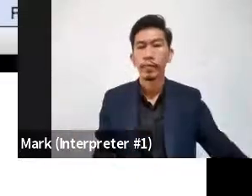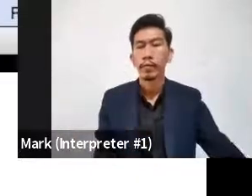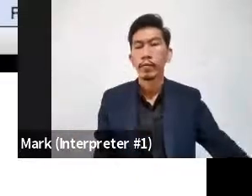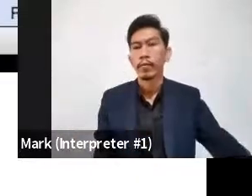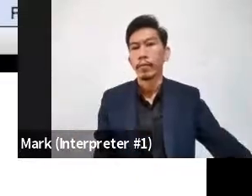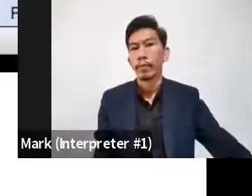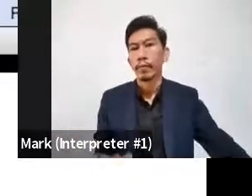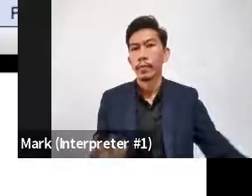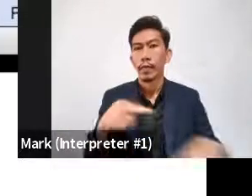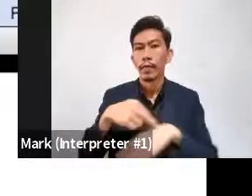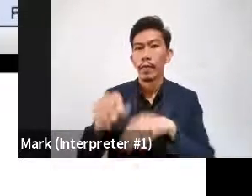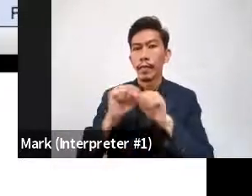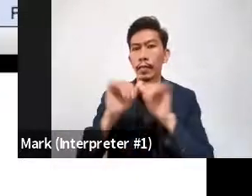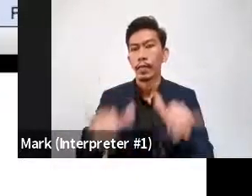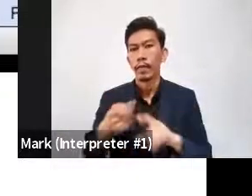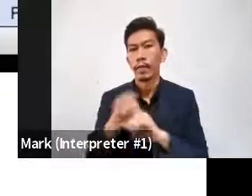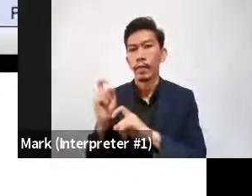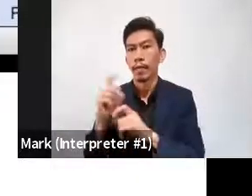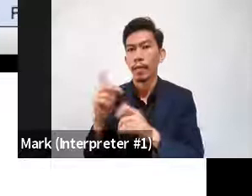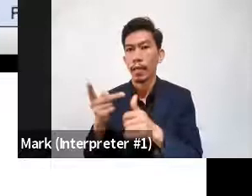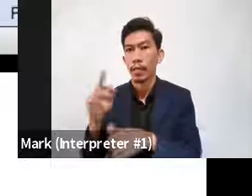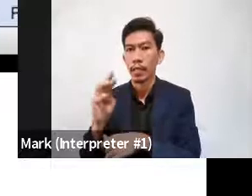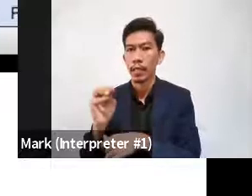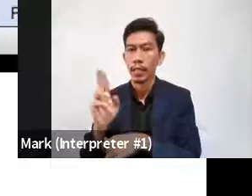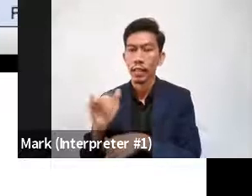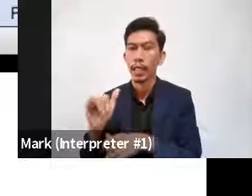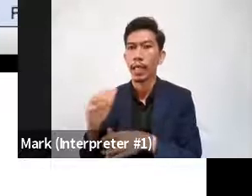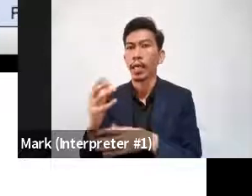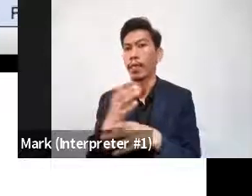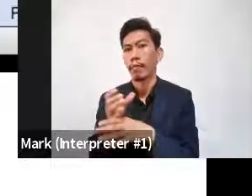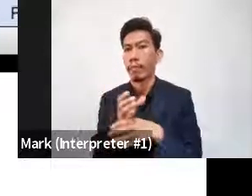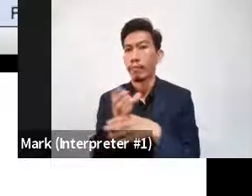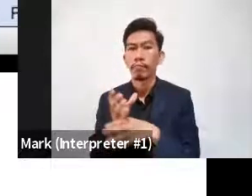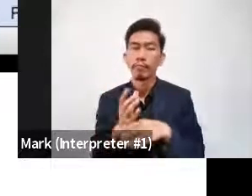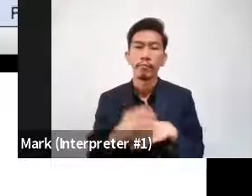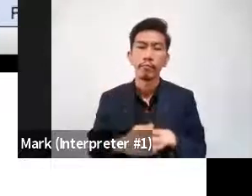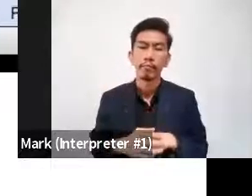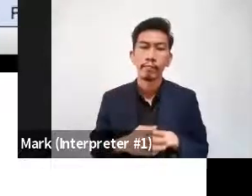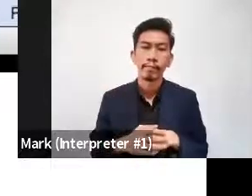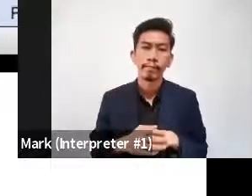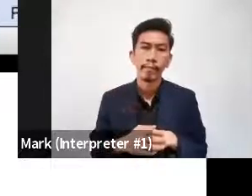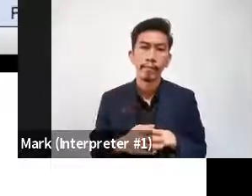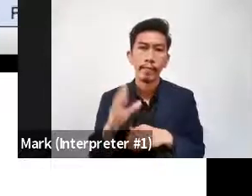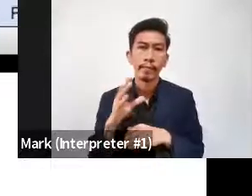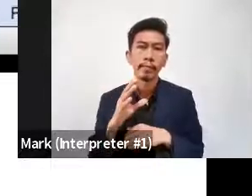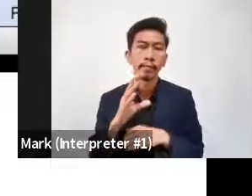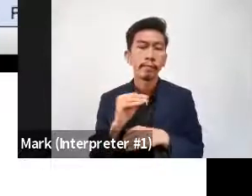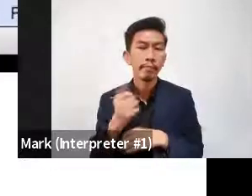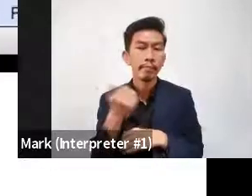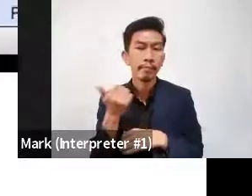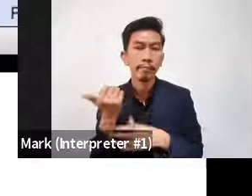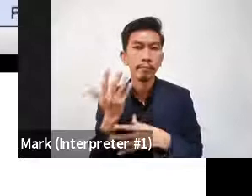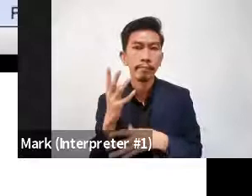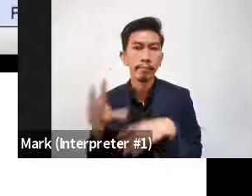system coming from the primary care up to the apex or to a tertiary level of care. Others, of course, would be